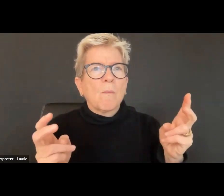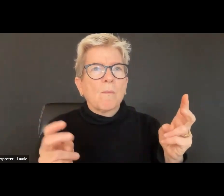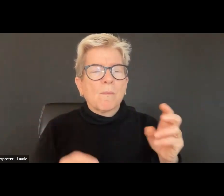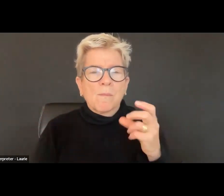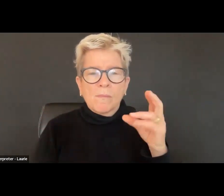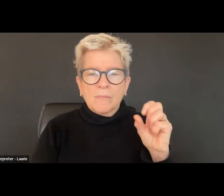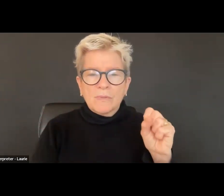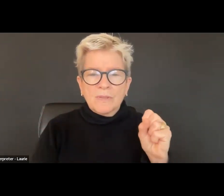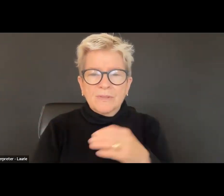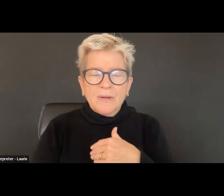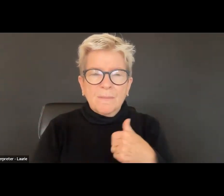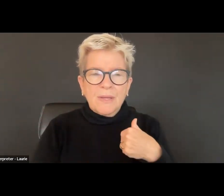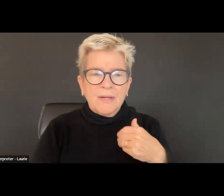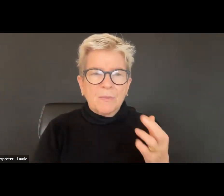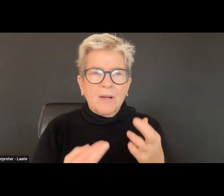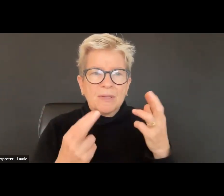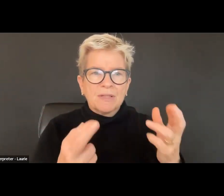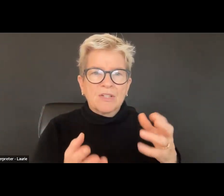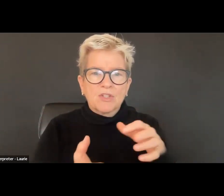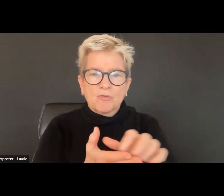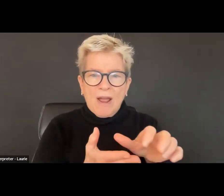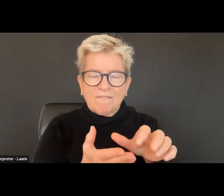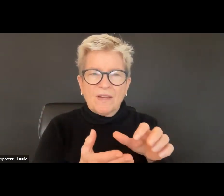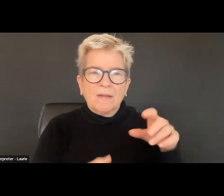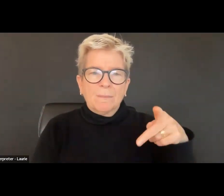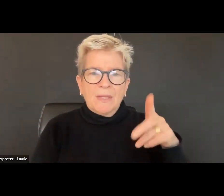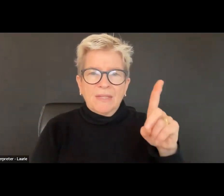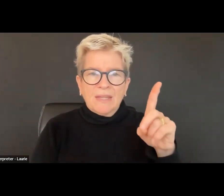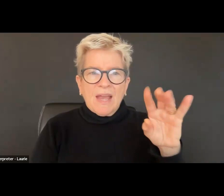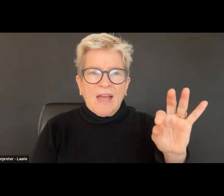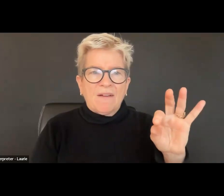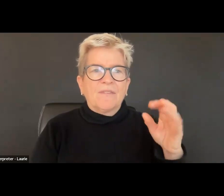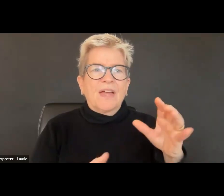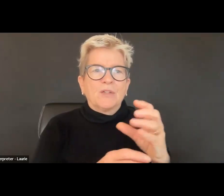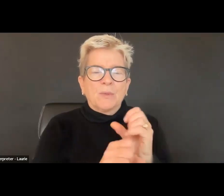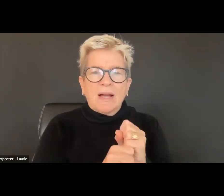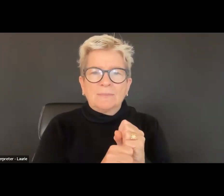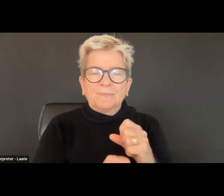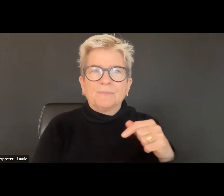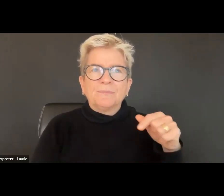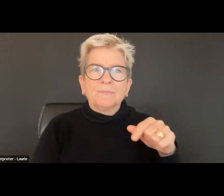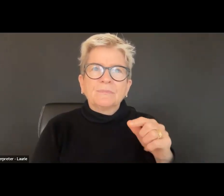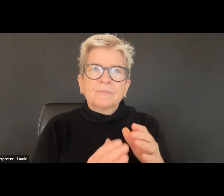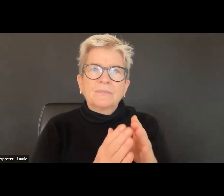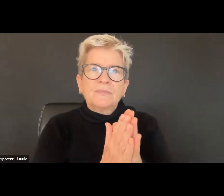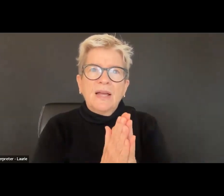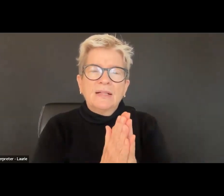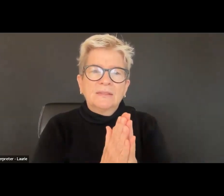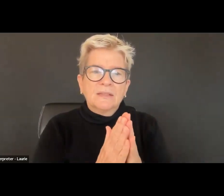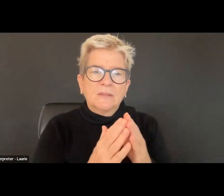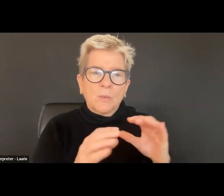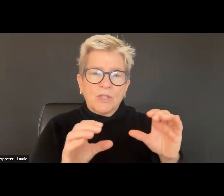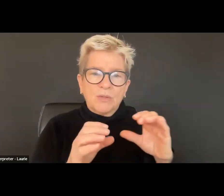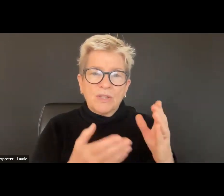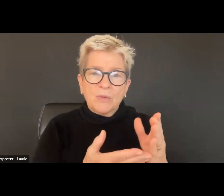Committee Recommendations Draft. So it was a PDF that you received, and you were asked when you did that